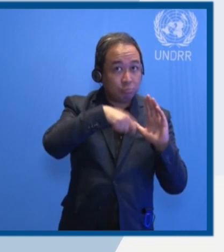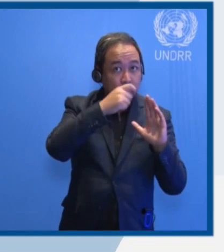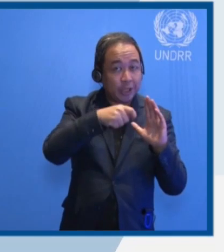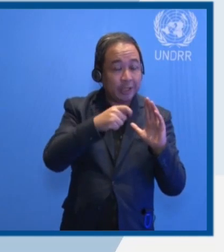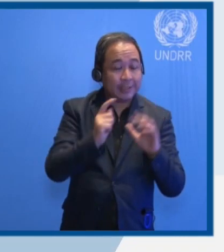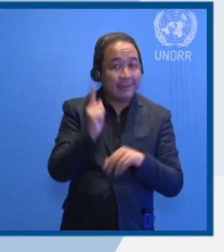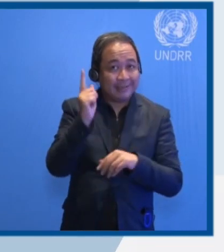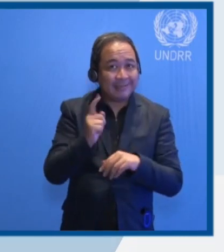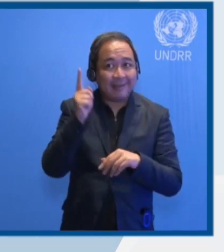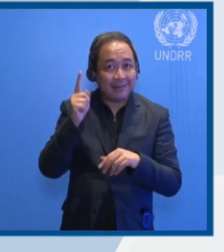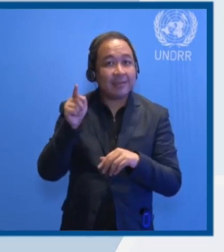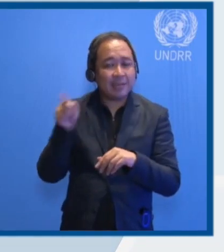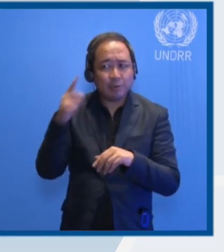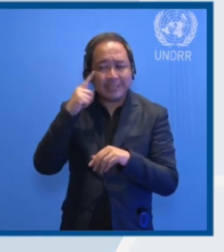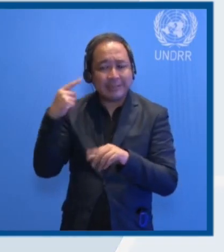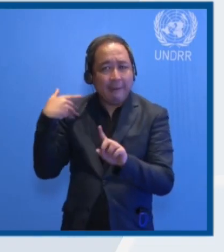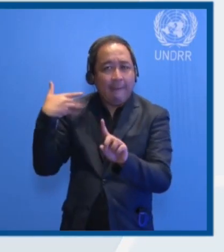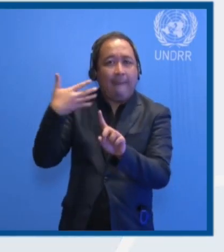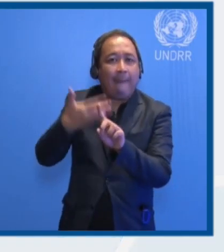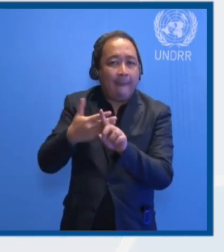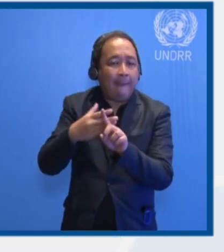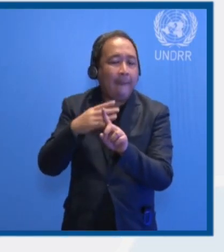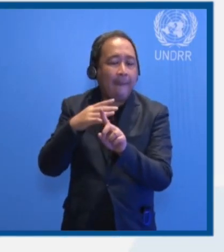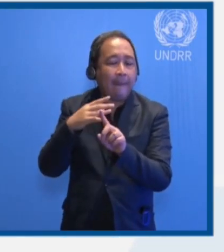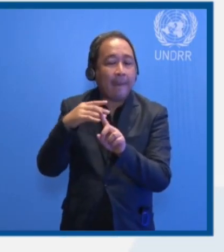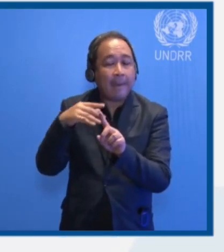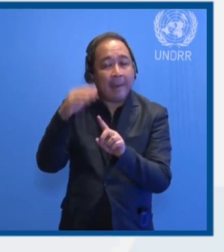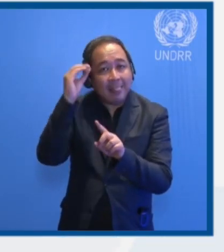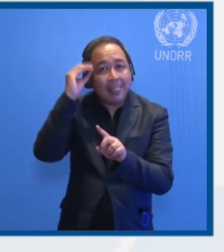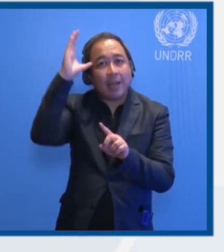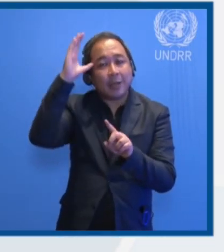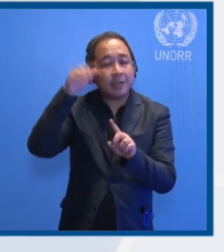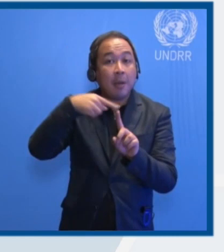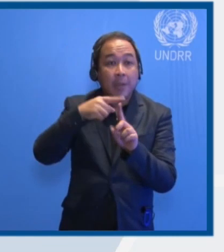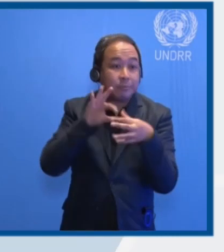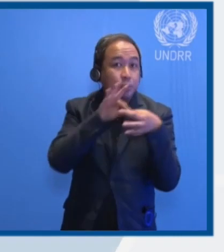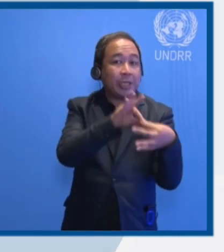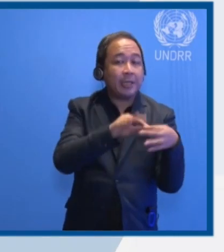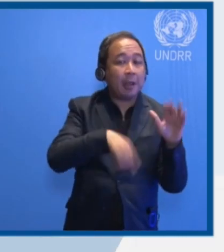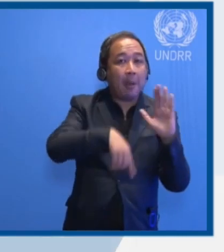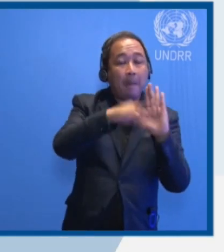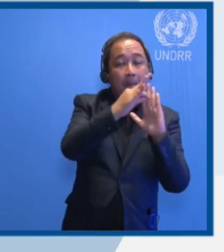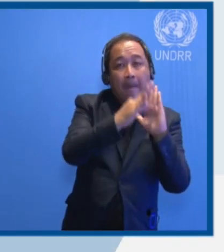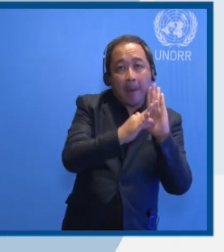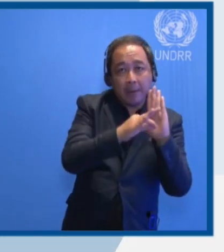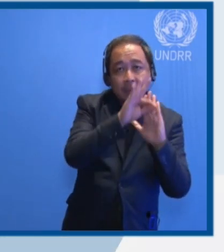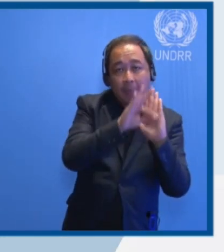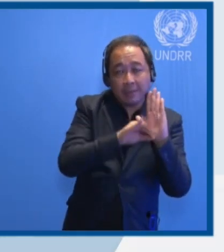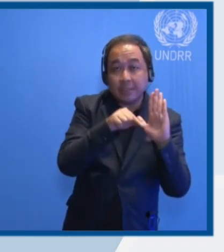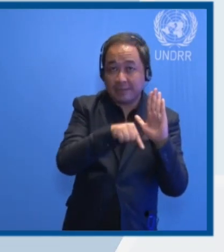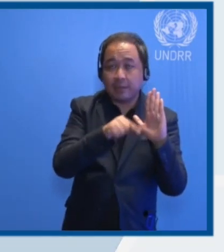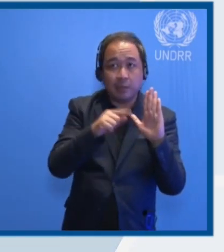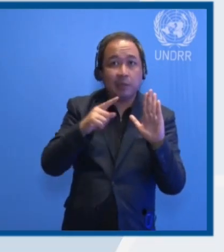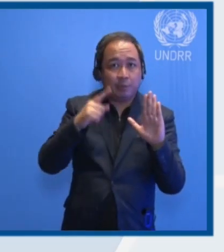our experience and knowledge in implementing policies and international cooperation for the last 7 years with regard